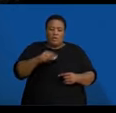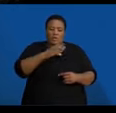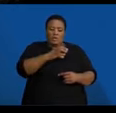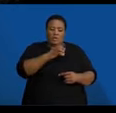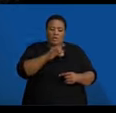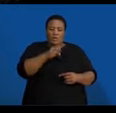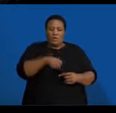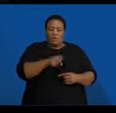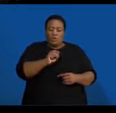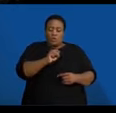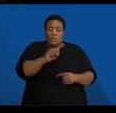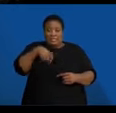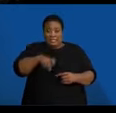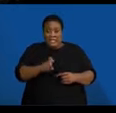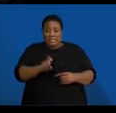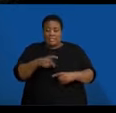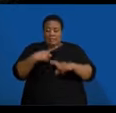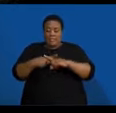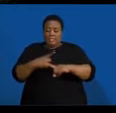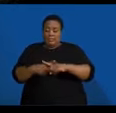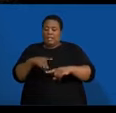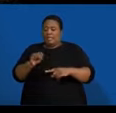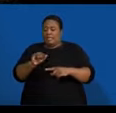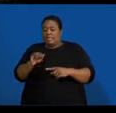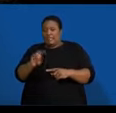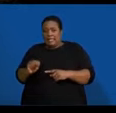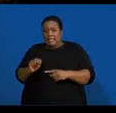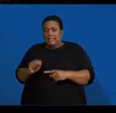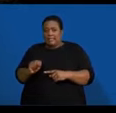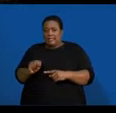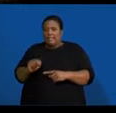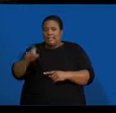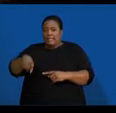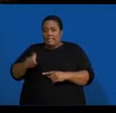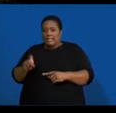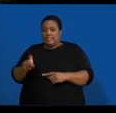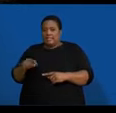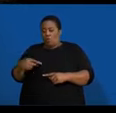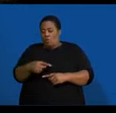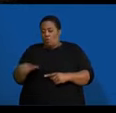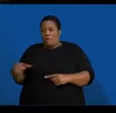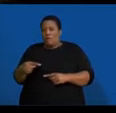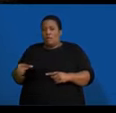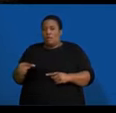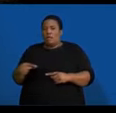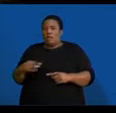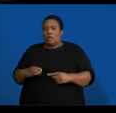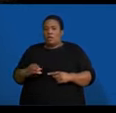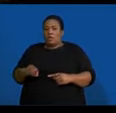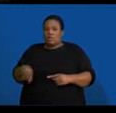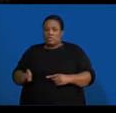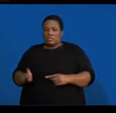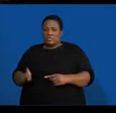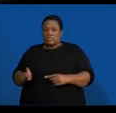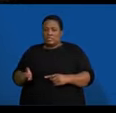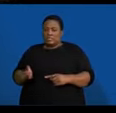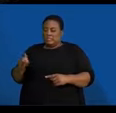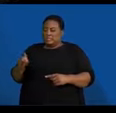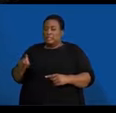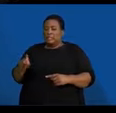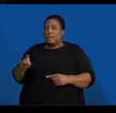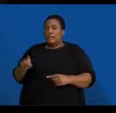cos x multiplied by sine x over cos x. And then